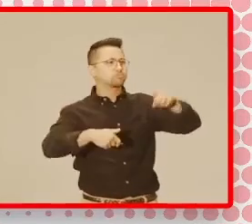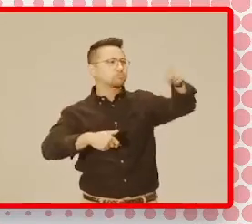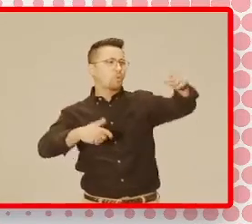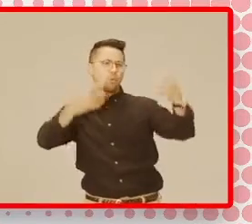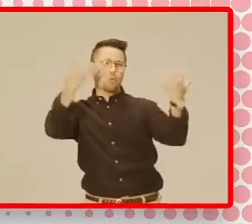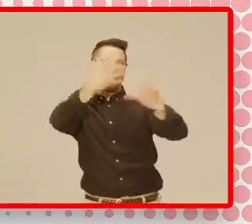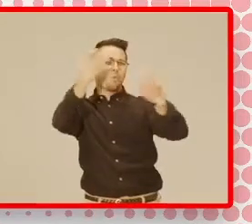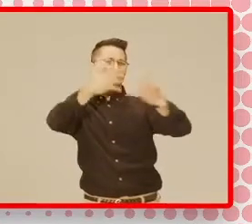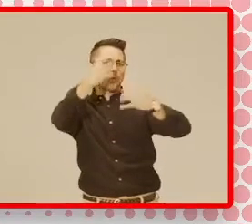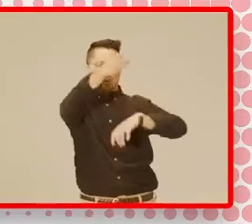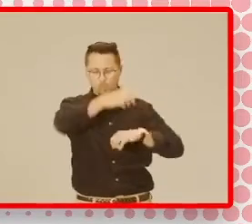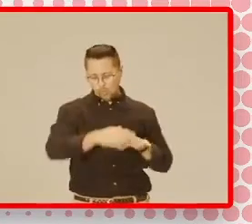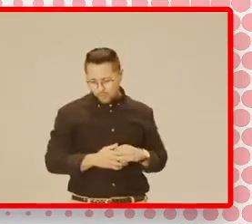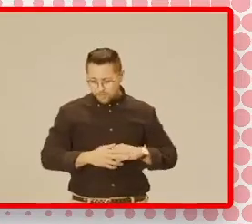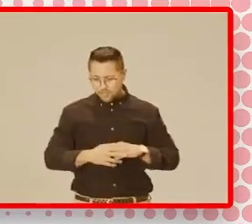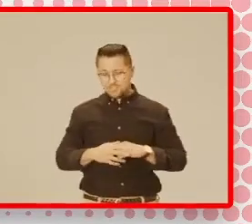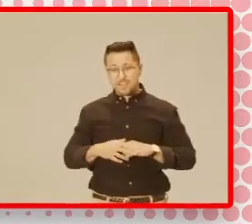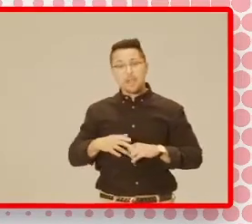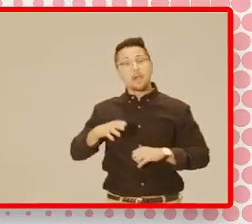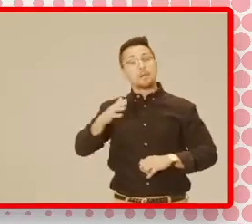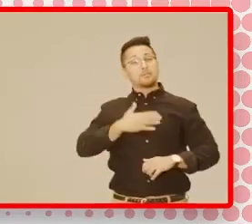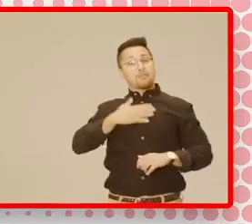My Ironman commitment: